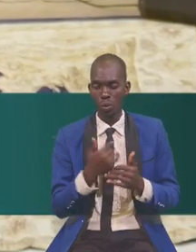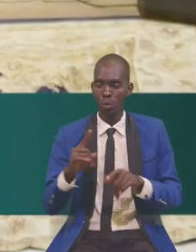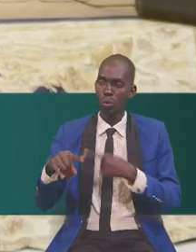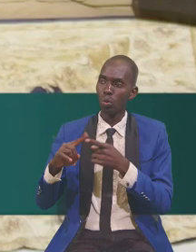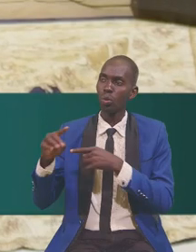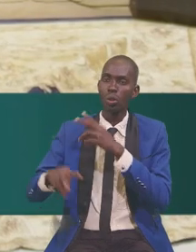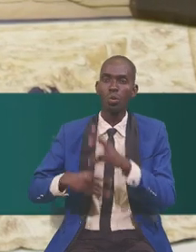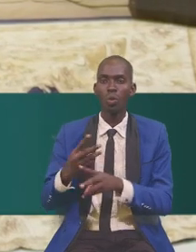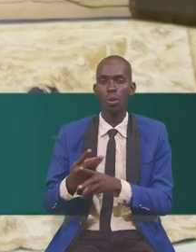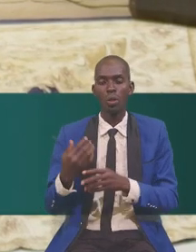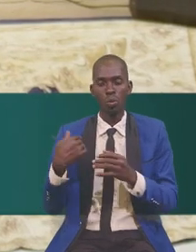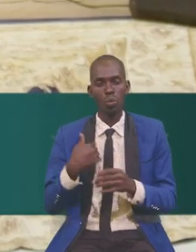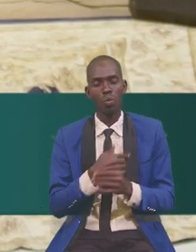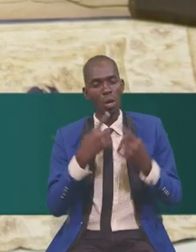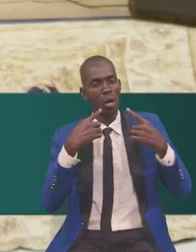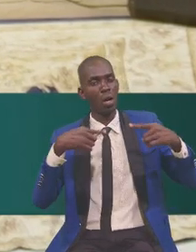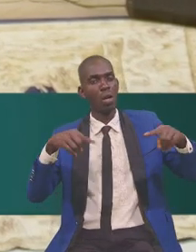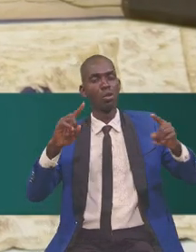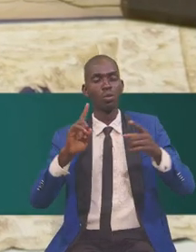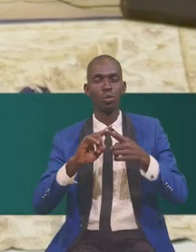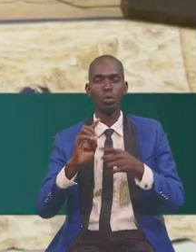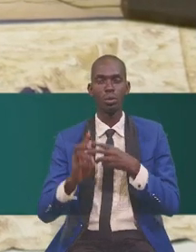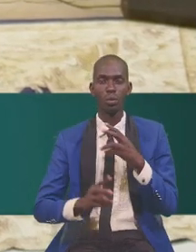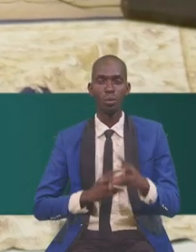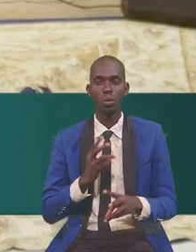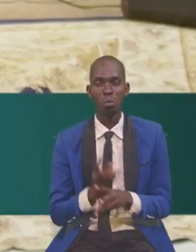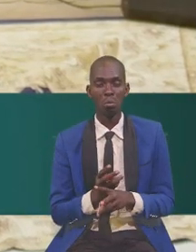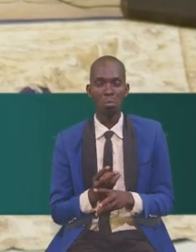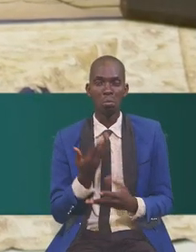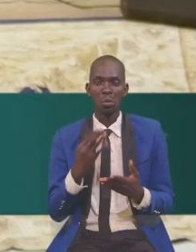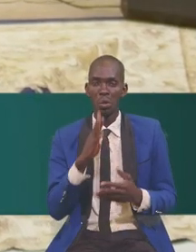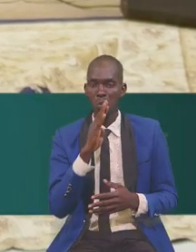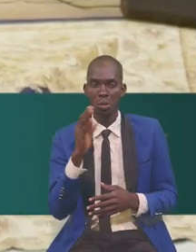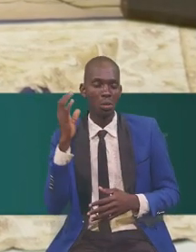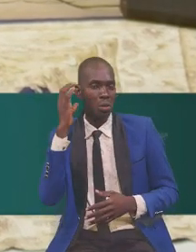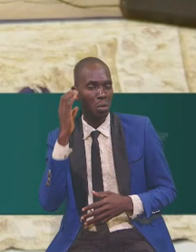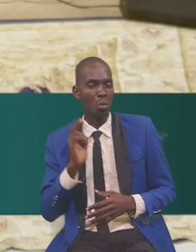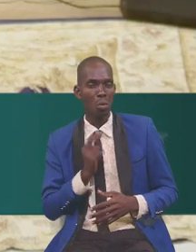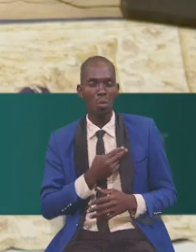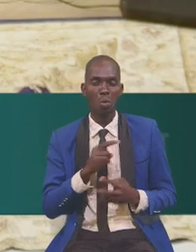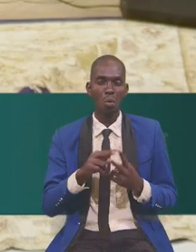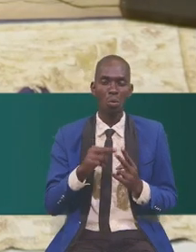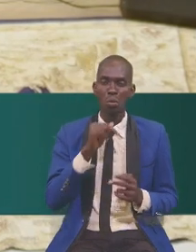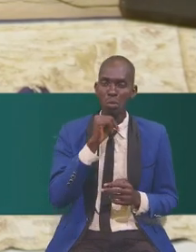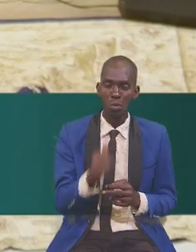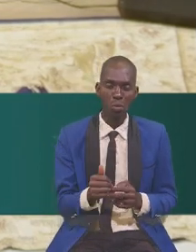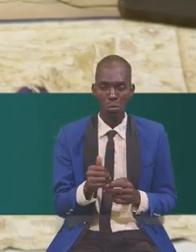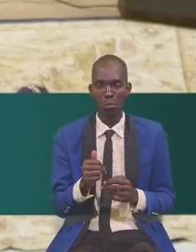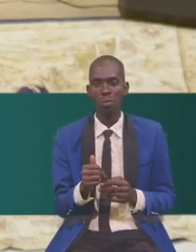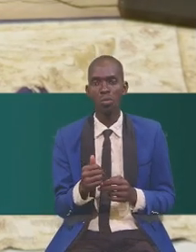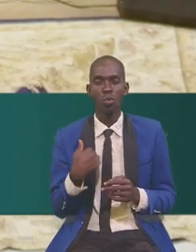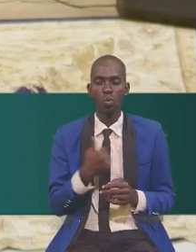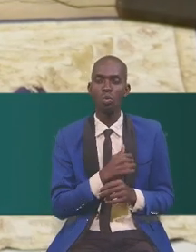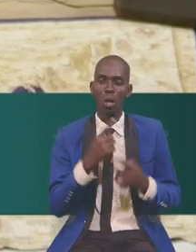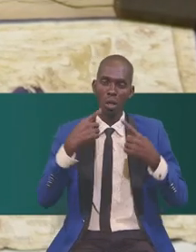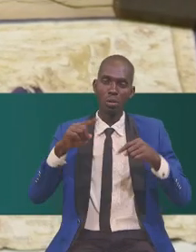and we announce to the world, whether they are hearing or they are not hearing, I announce to the world,